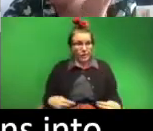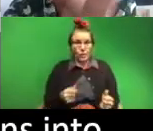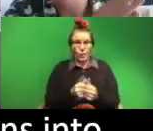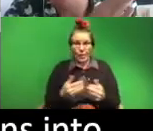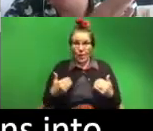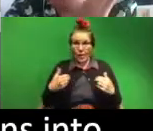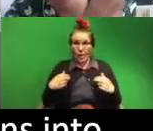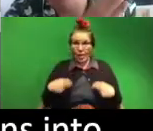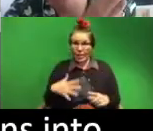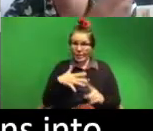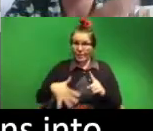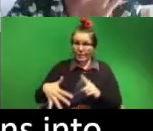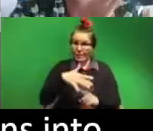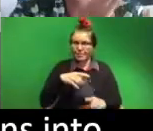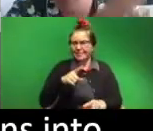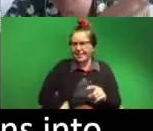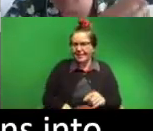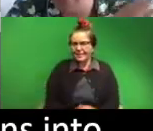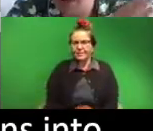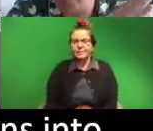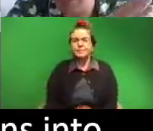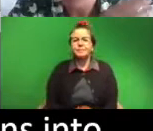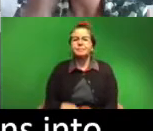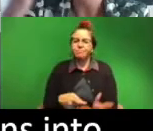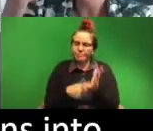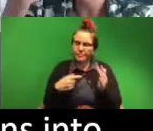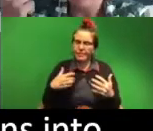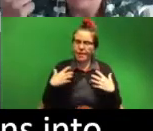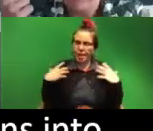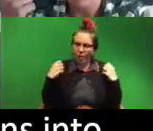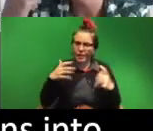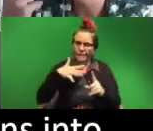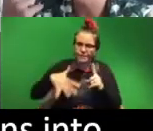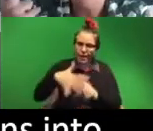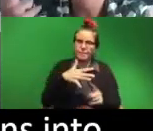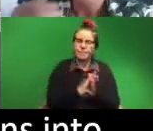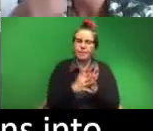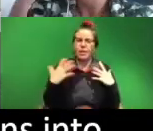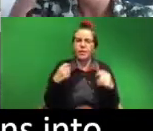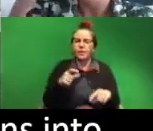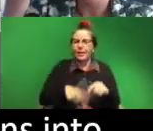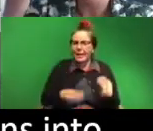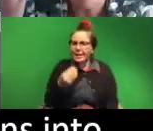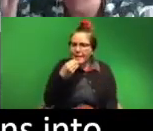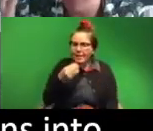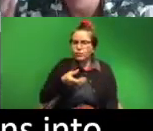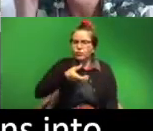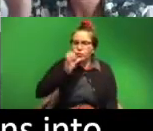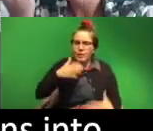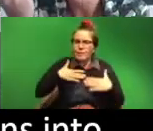healthy ecosystem around you, without having a healthy environment. You cannot eat and drink and